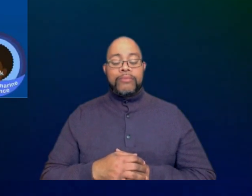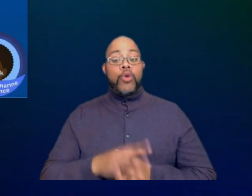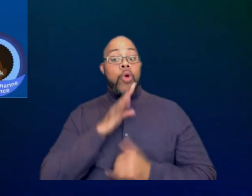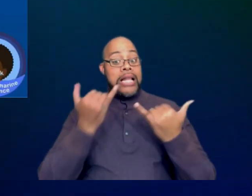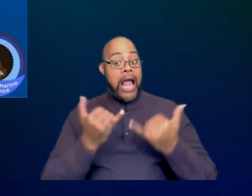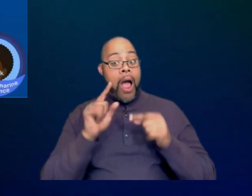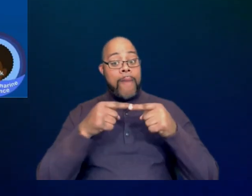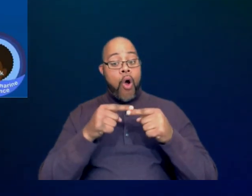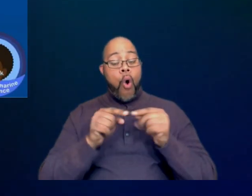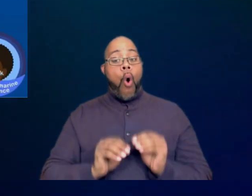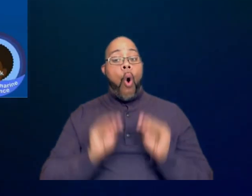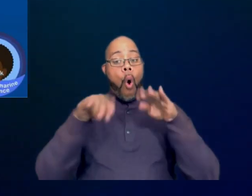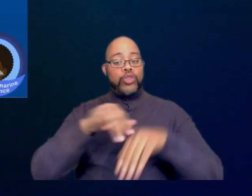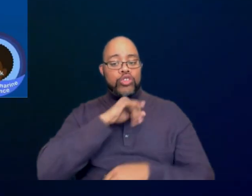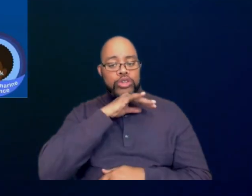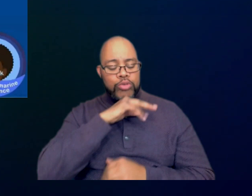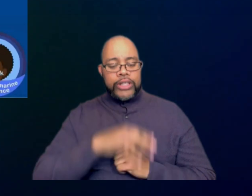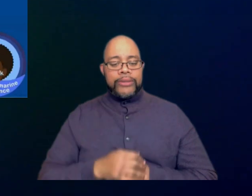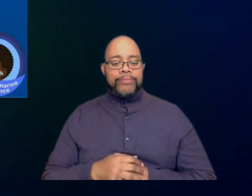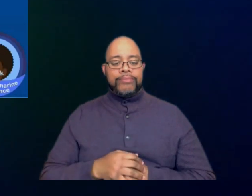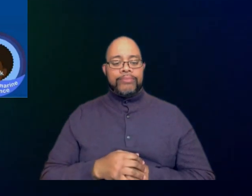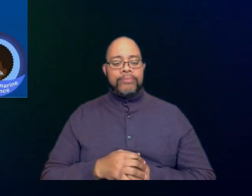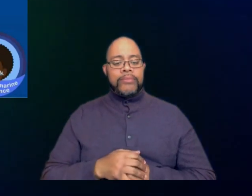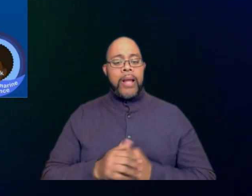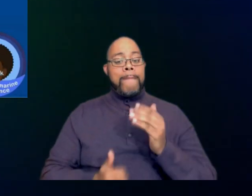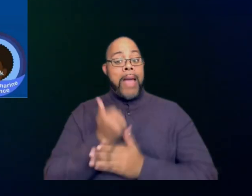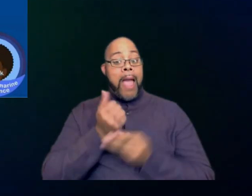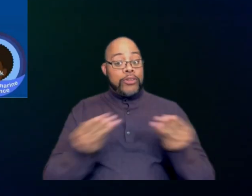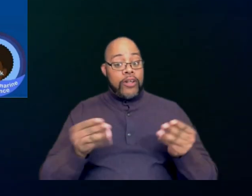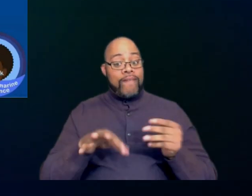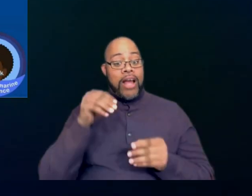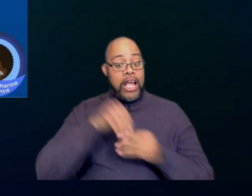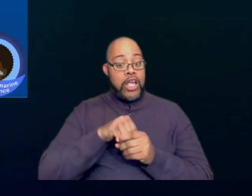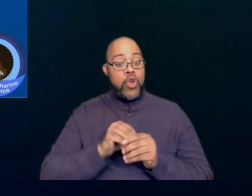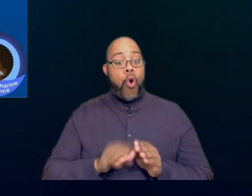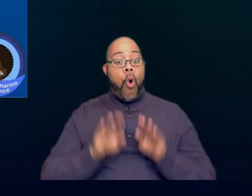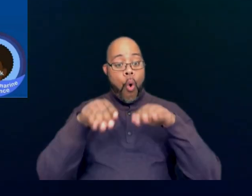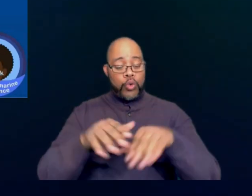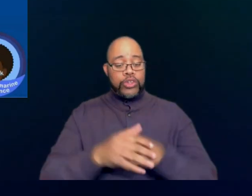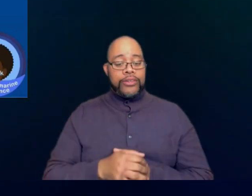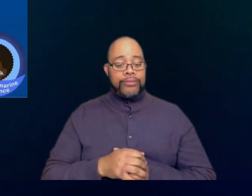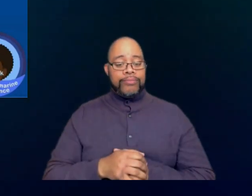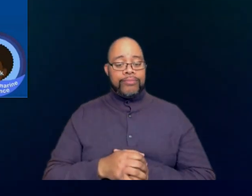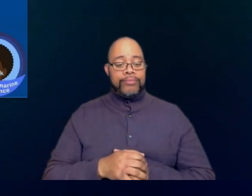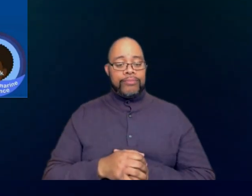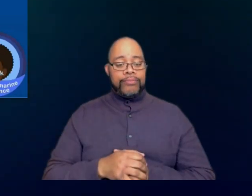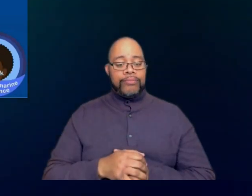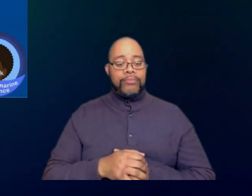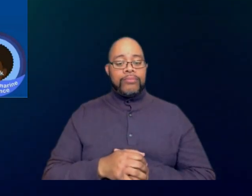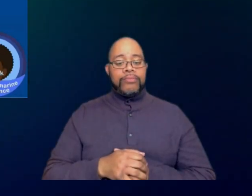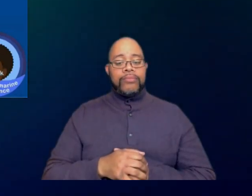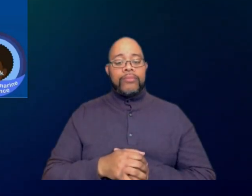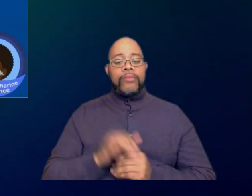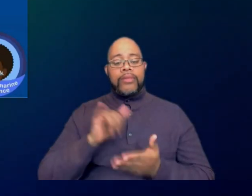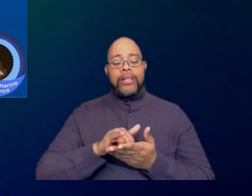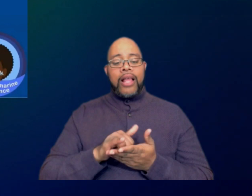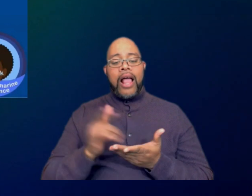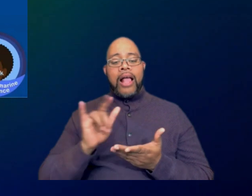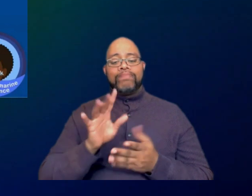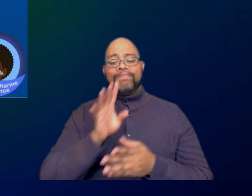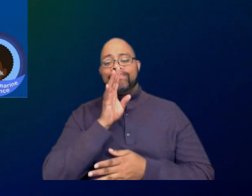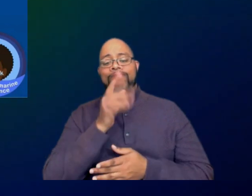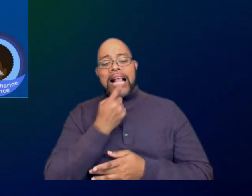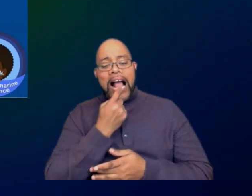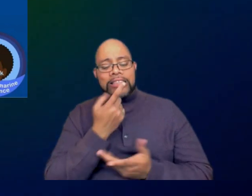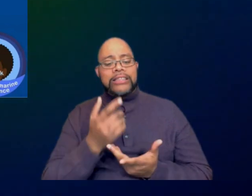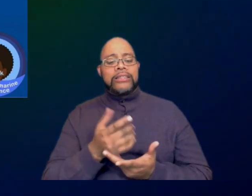So let's talk about ocean debris. The main materials that are going to be found as ocean pollution or ocean debris are going